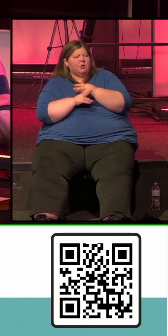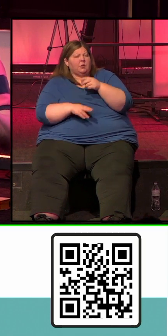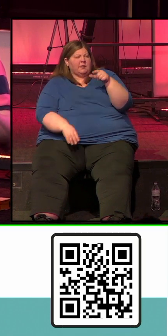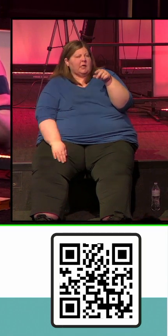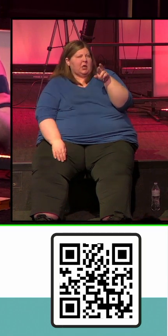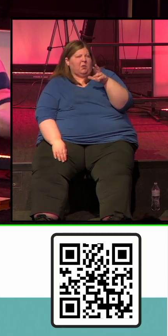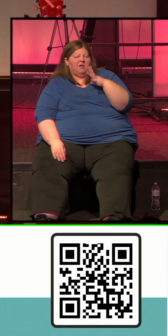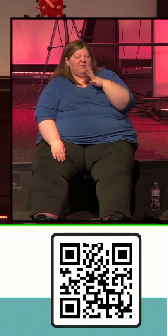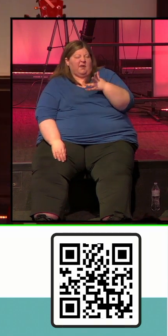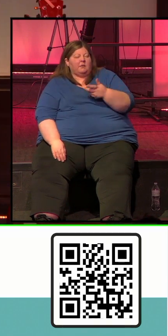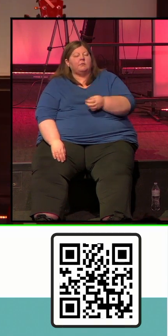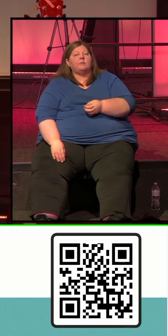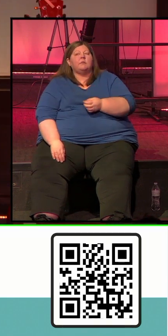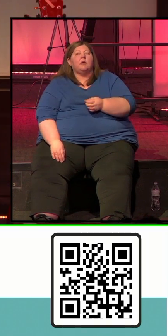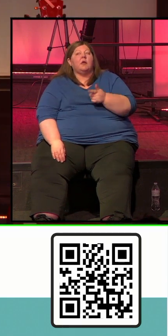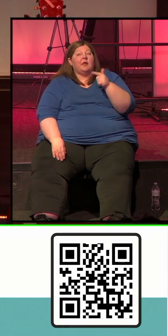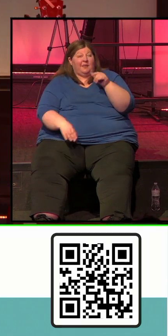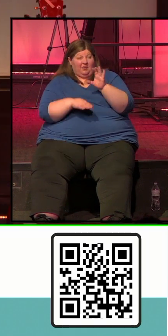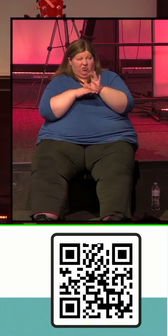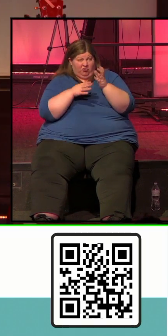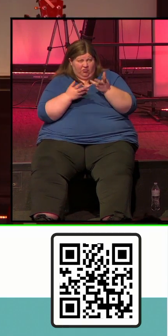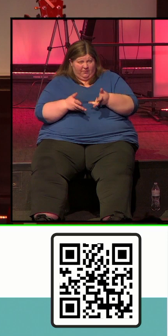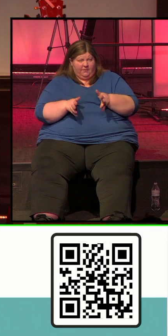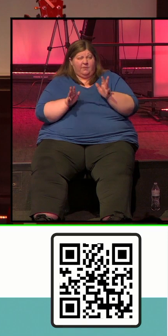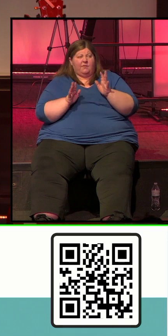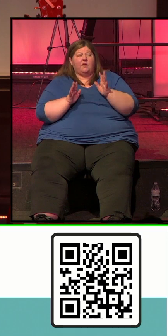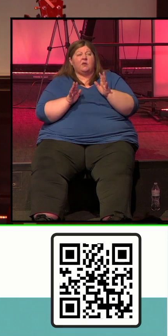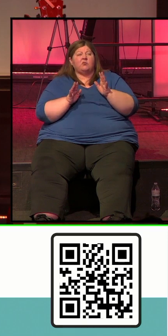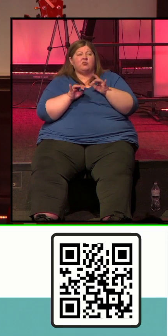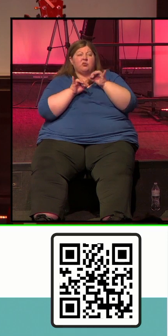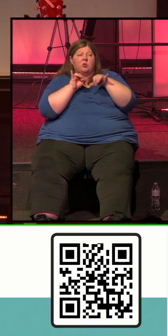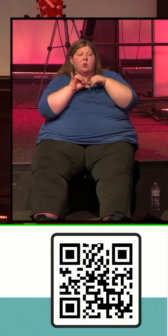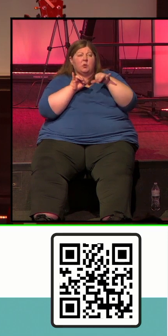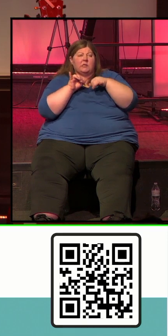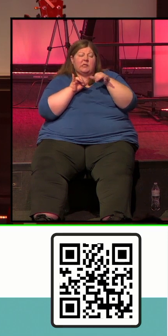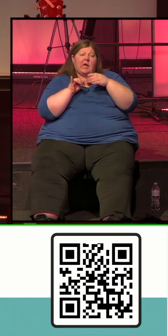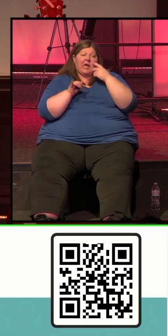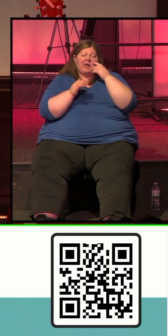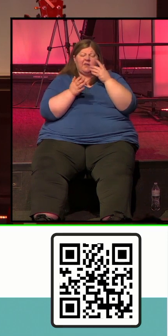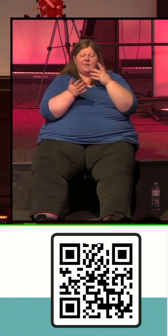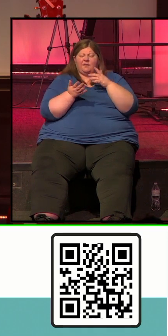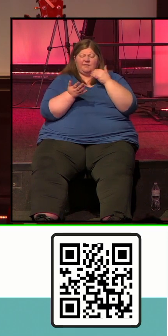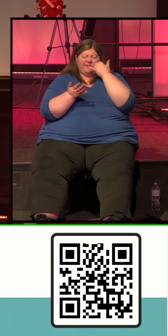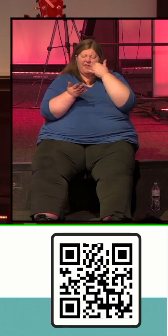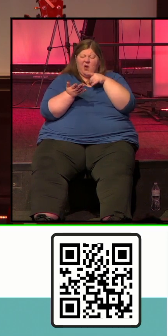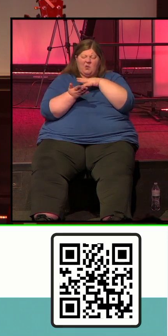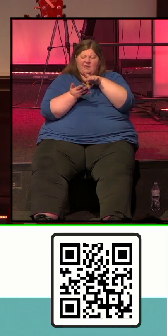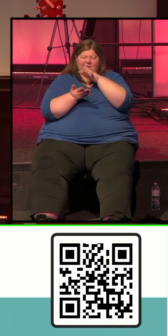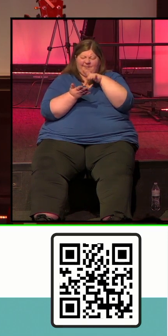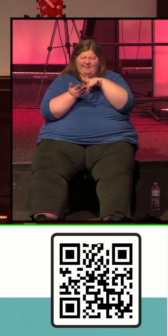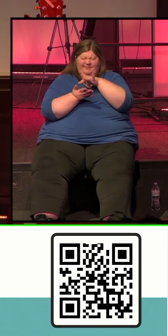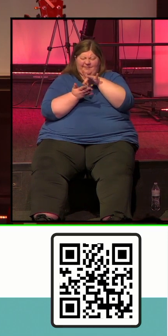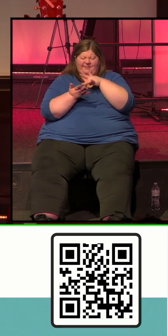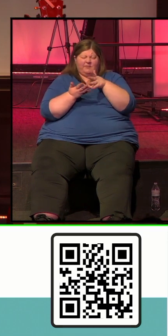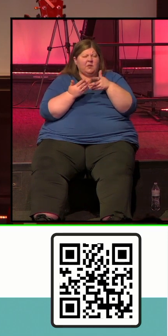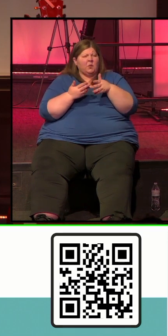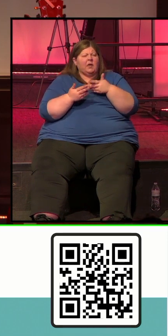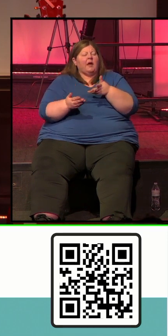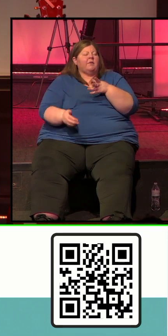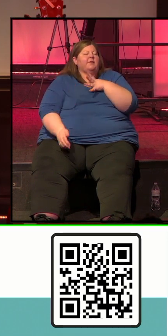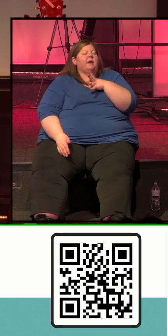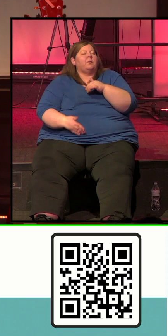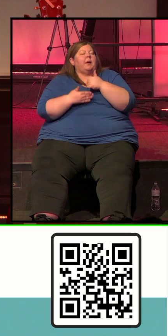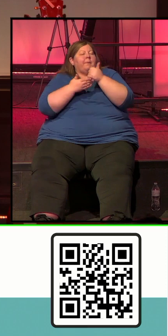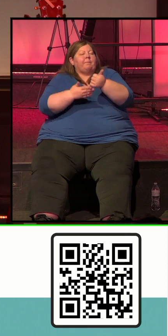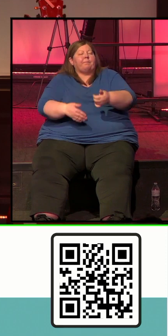we'll stick around, too, at the end of this service. If anybody's having trouble operating their phone or just operating the QR code for whatever reason, we'll